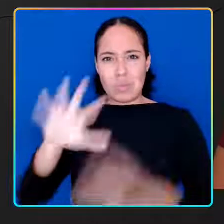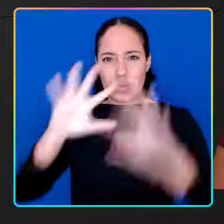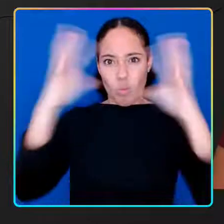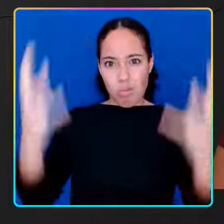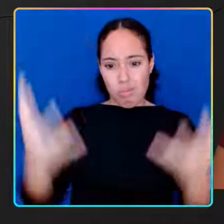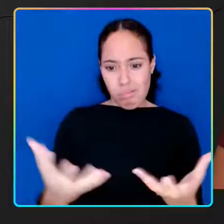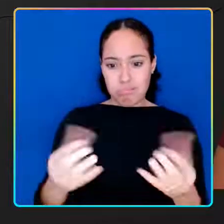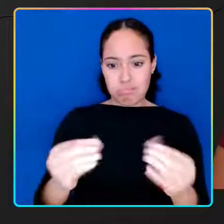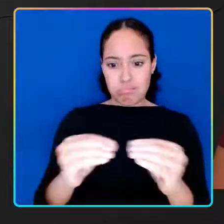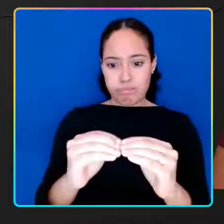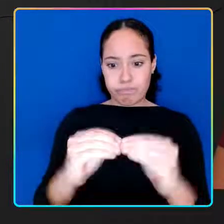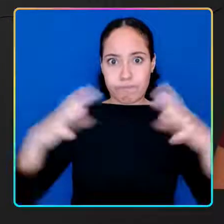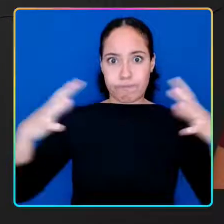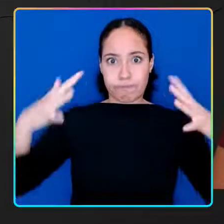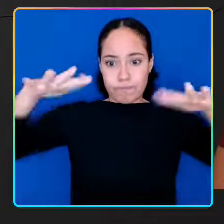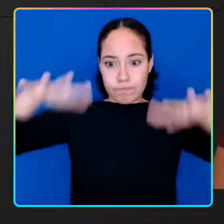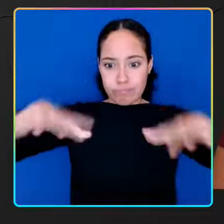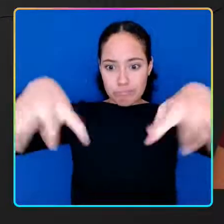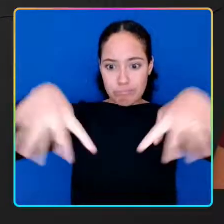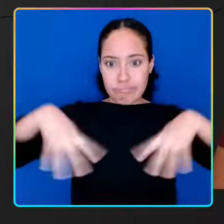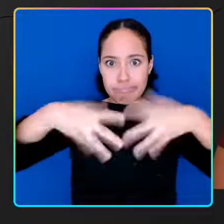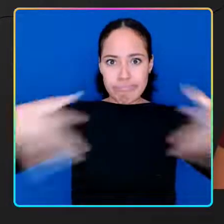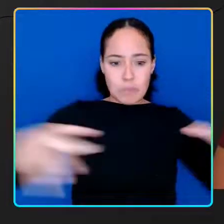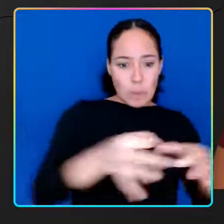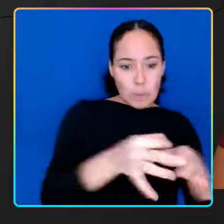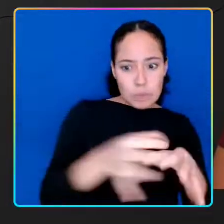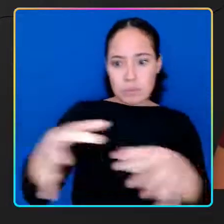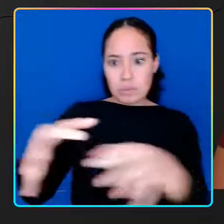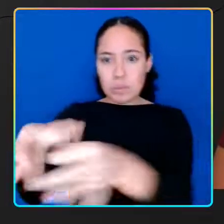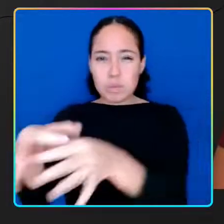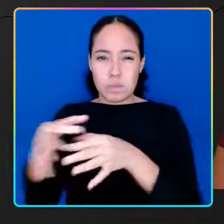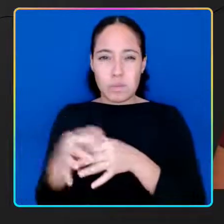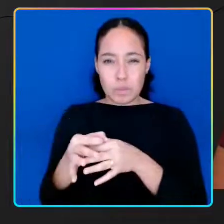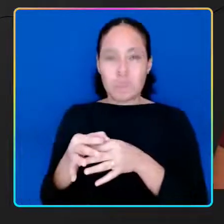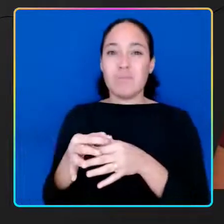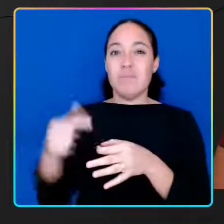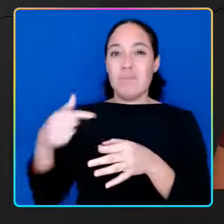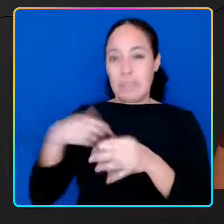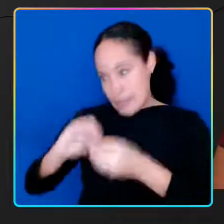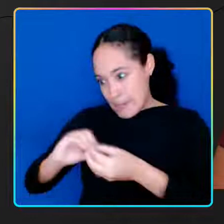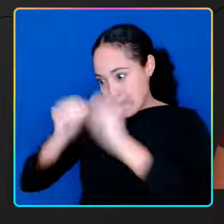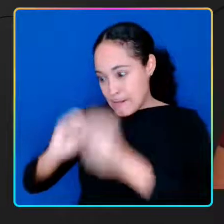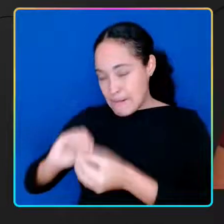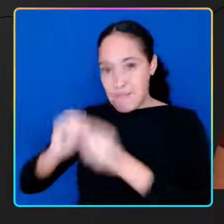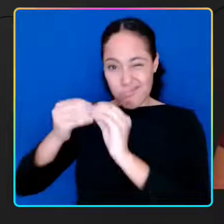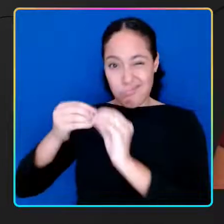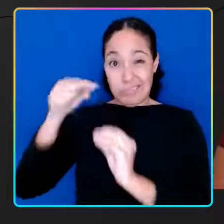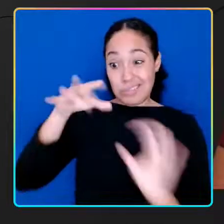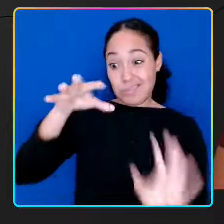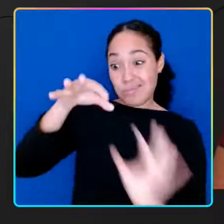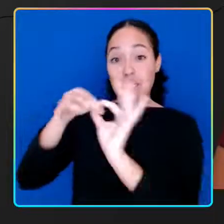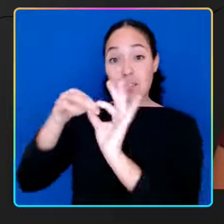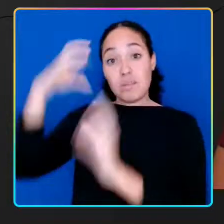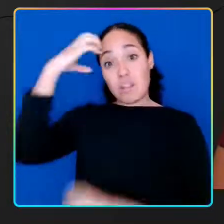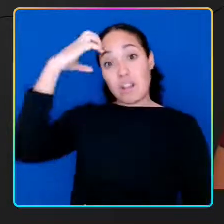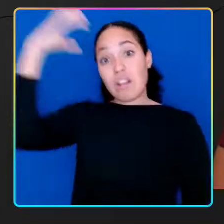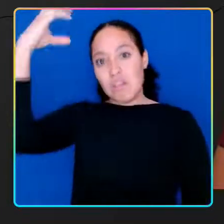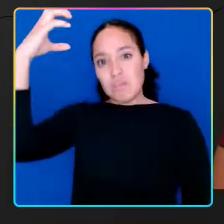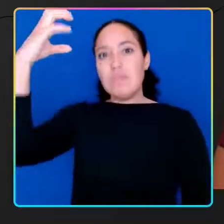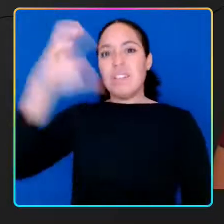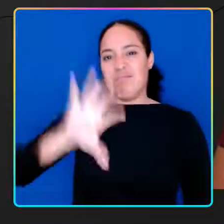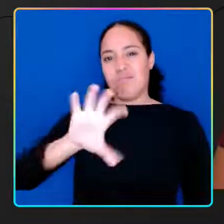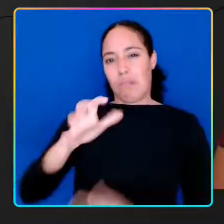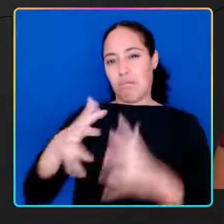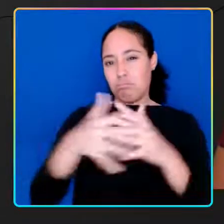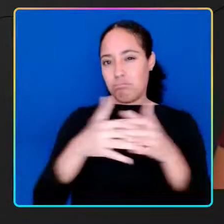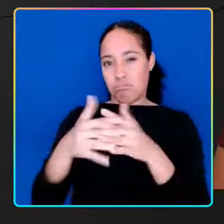applications that ended up becoming one of the, I think it's actually the largest geospatial information system website for government entities in the United